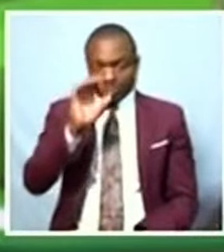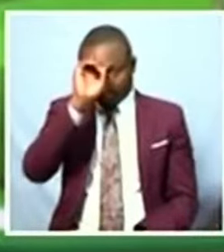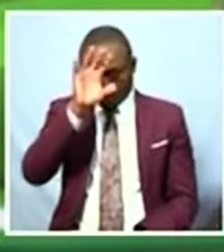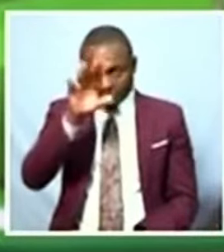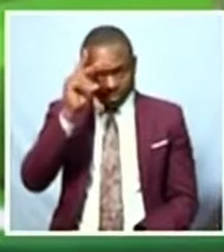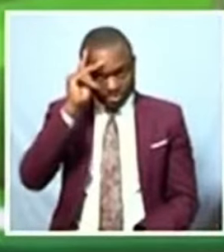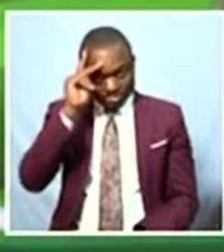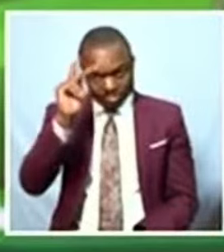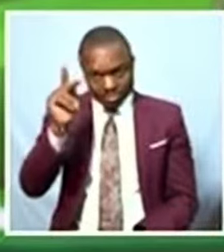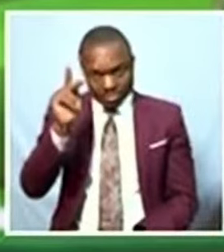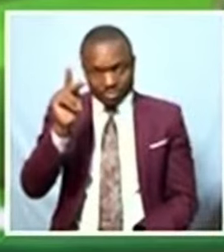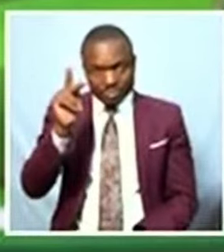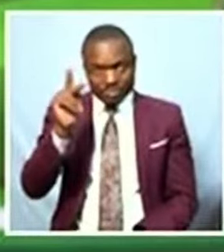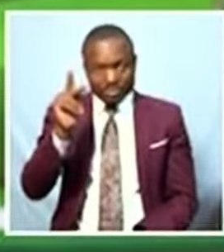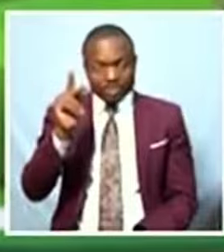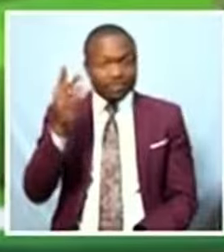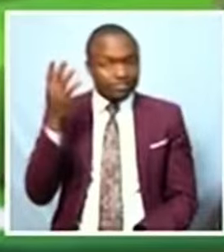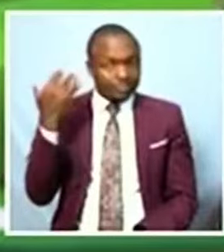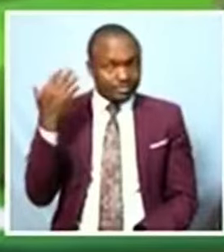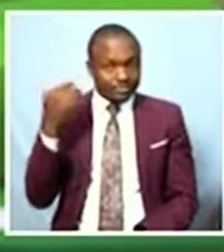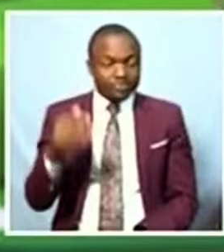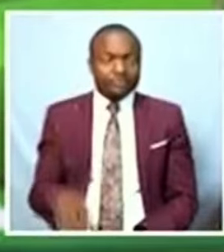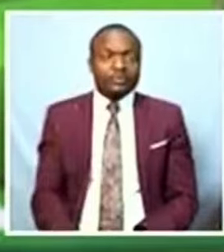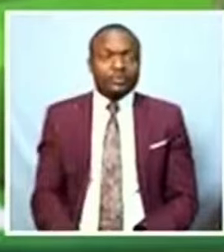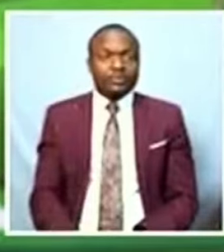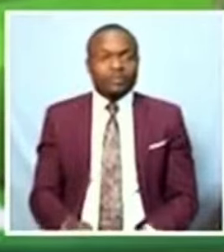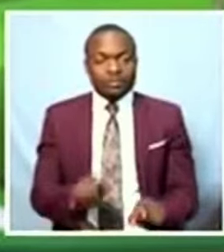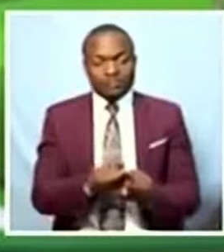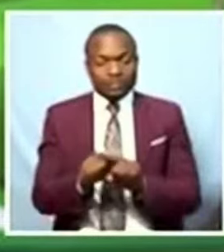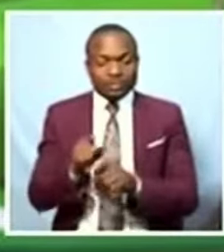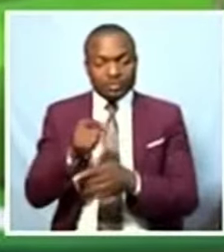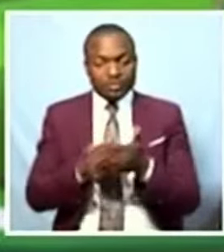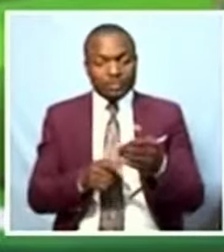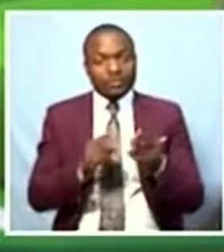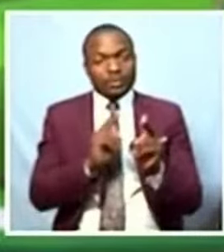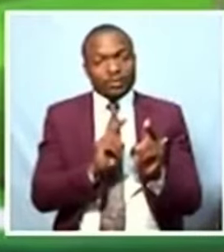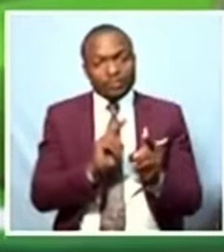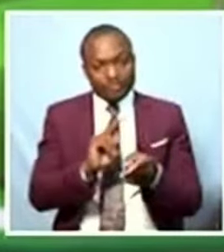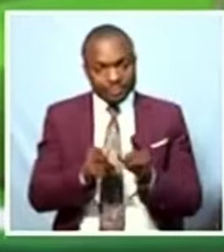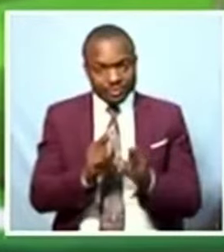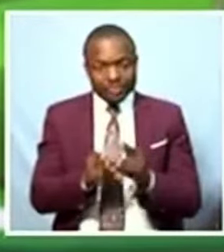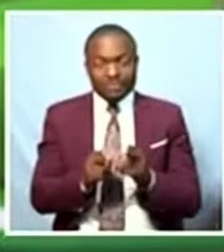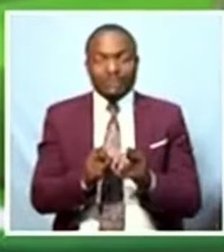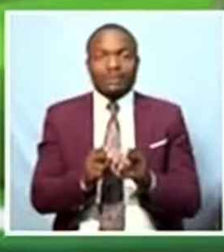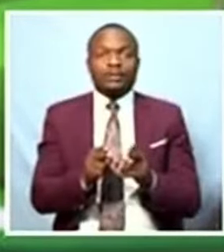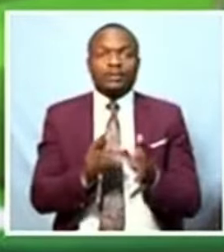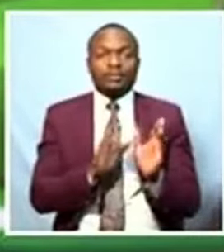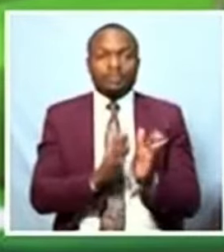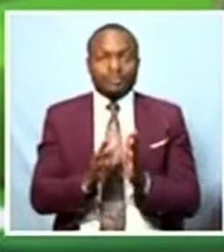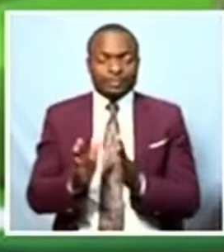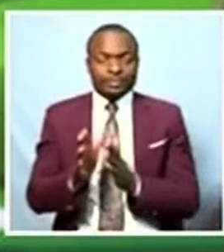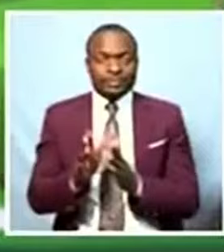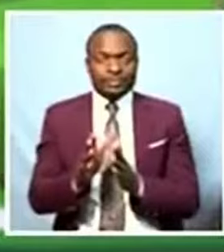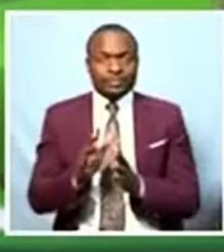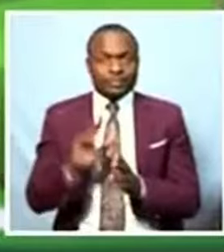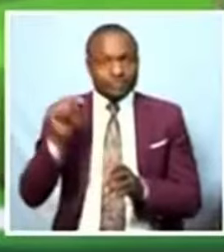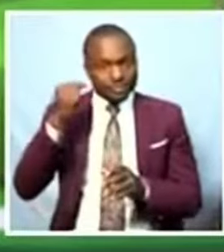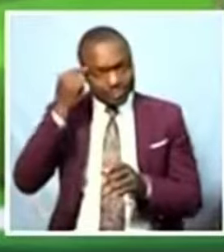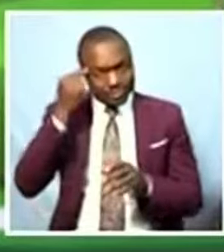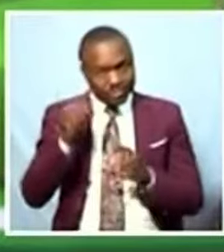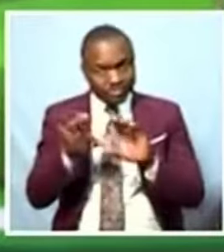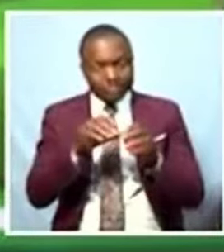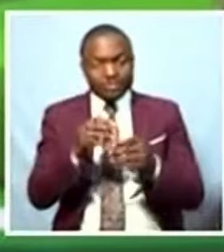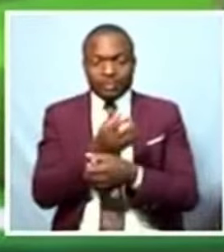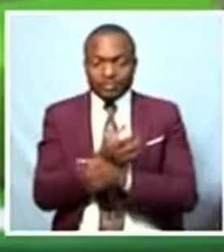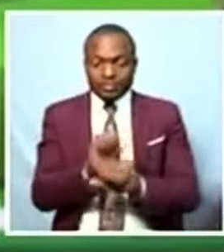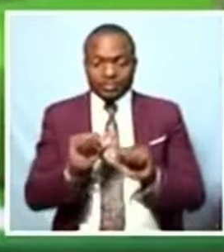the recent past, and also what urgent measures the government is taking to safeguard lives of miners at Mopani copper mines